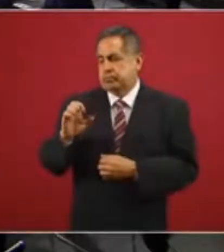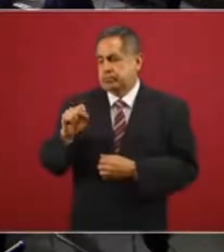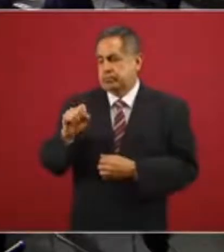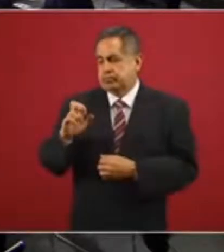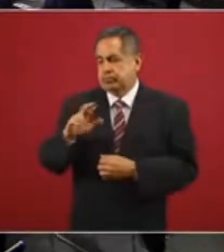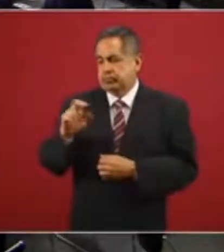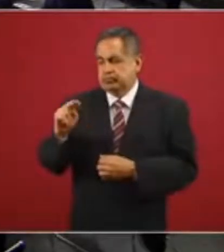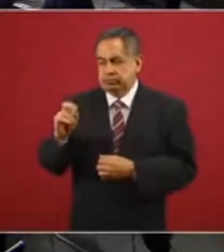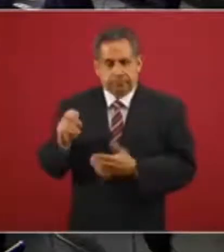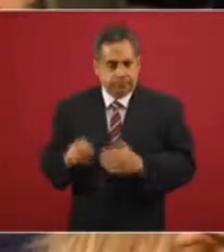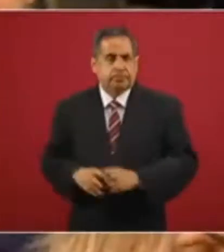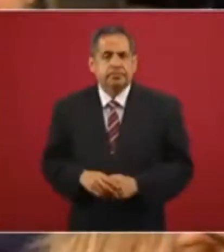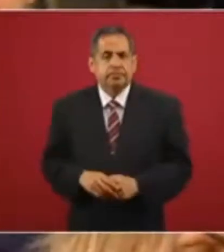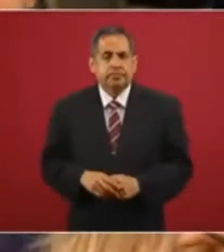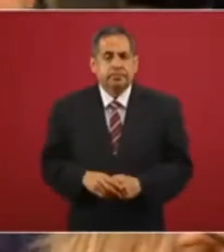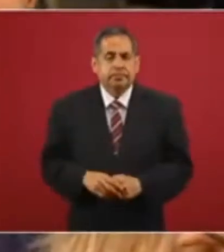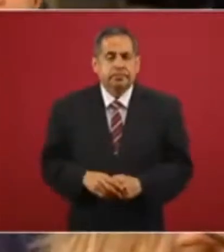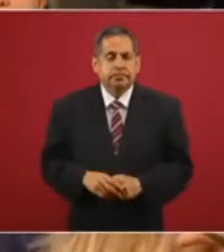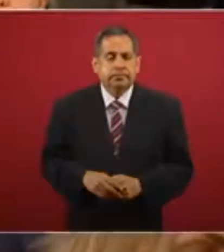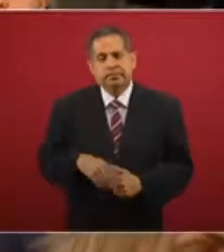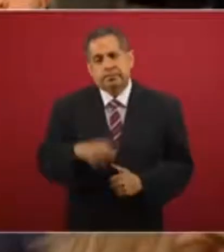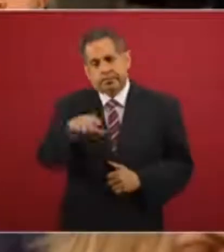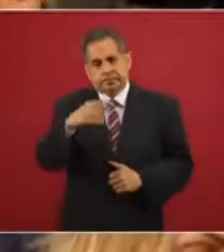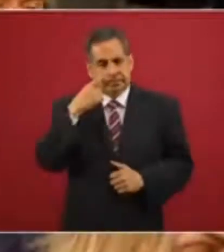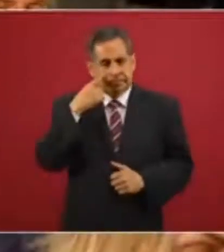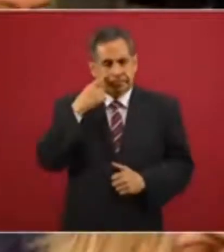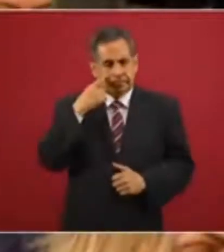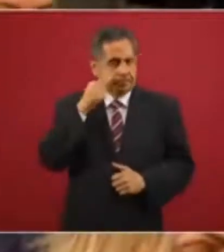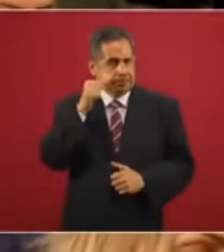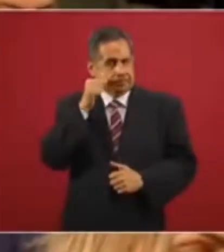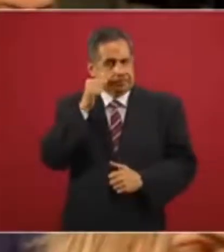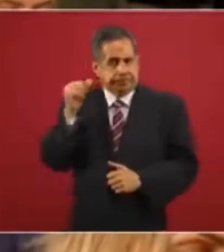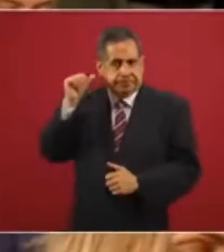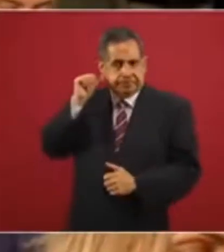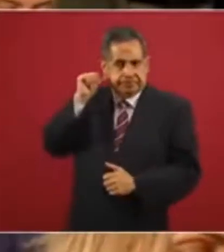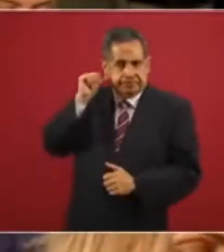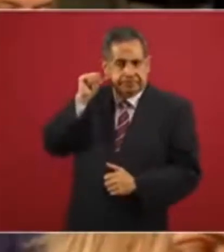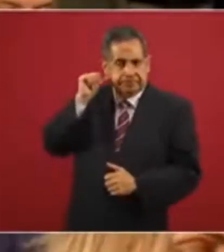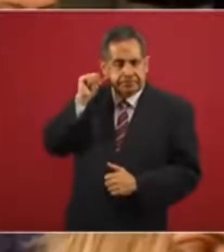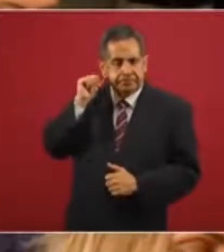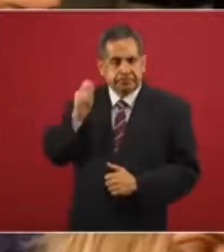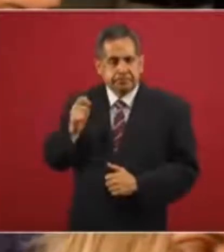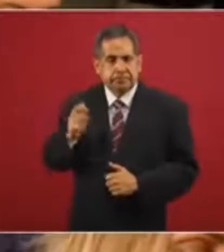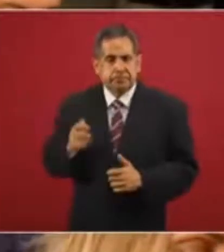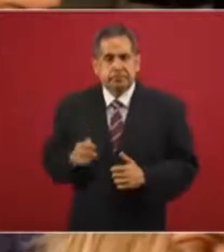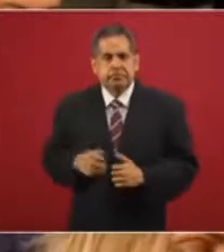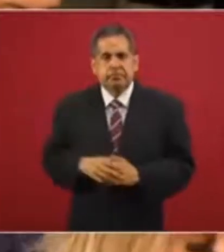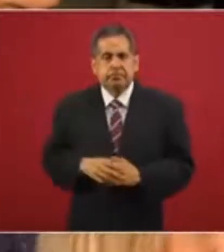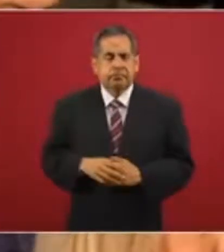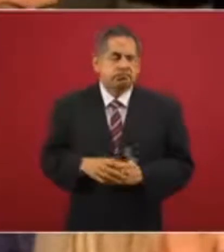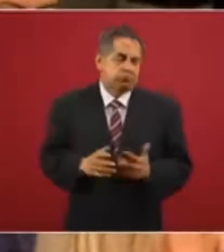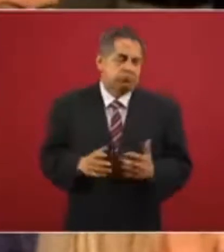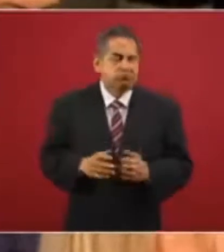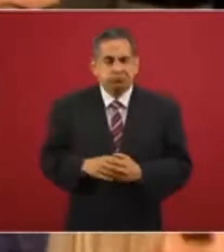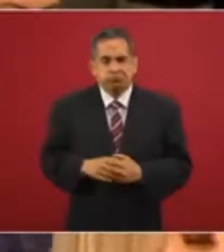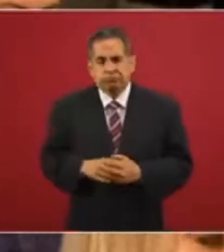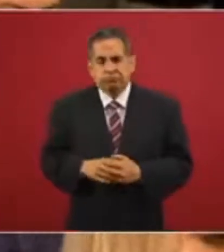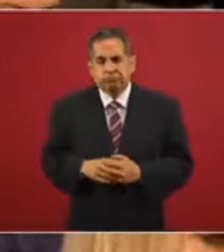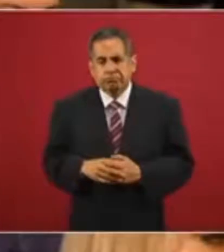Bien, mire, presidente, el día de ayer pues ha